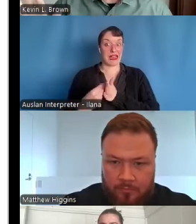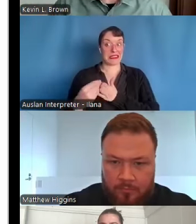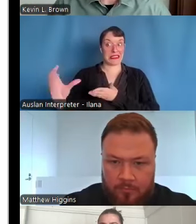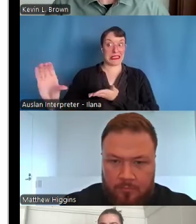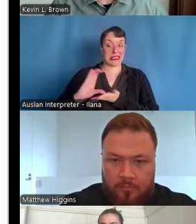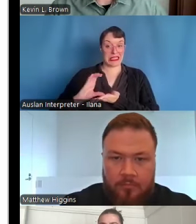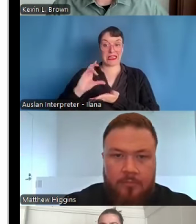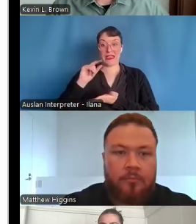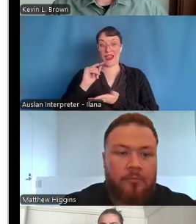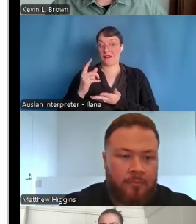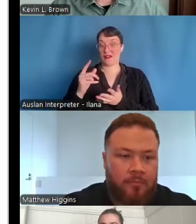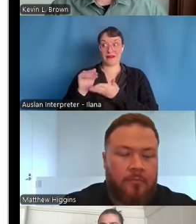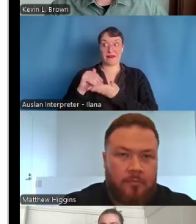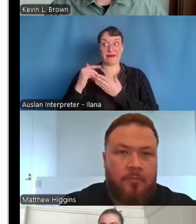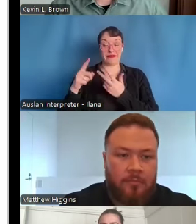brand megaphone.